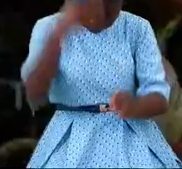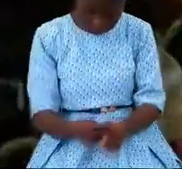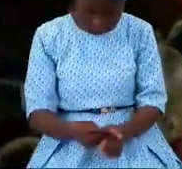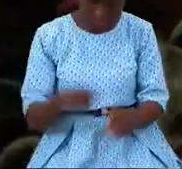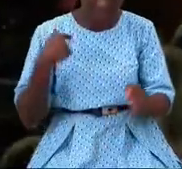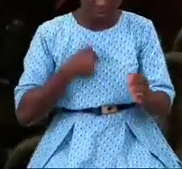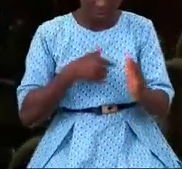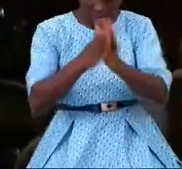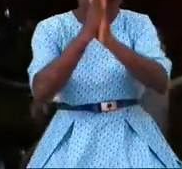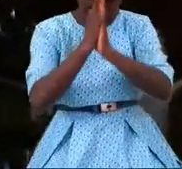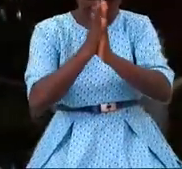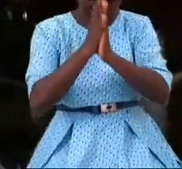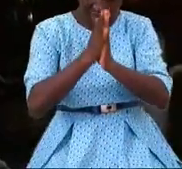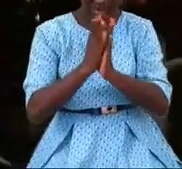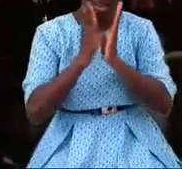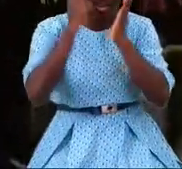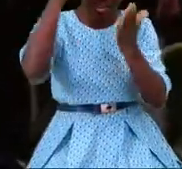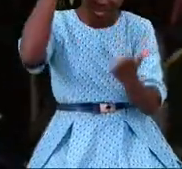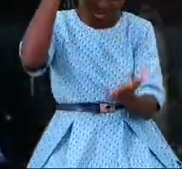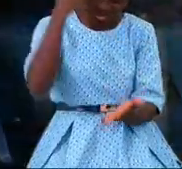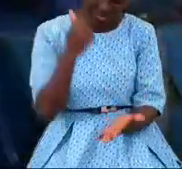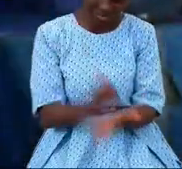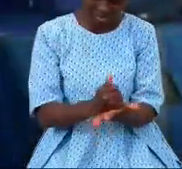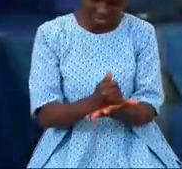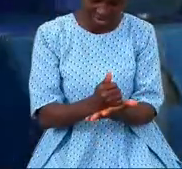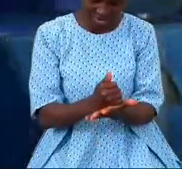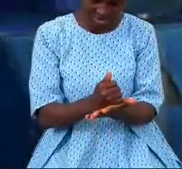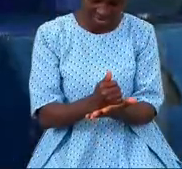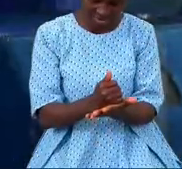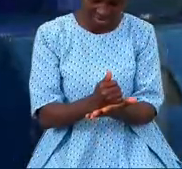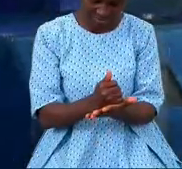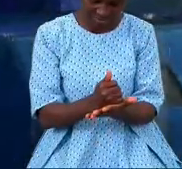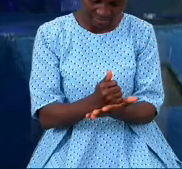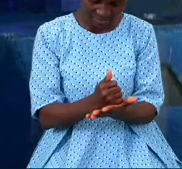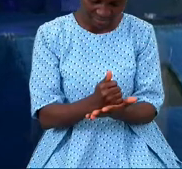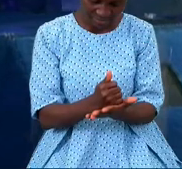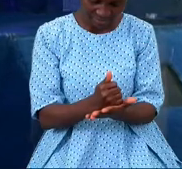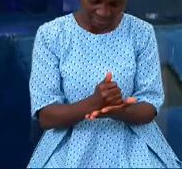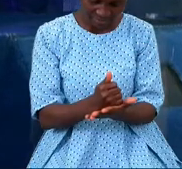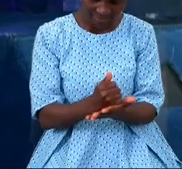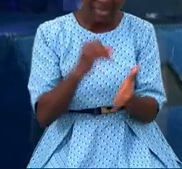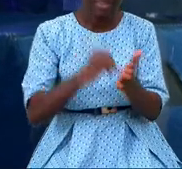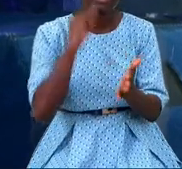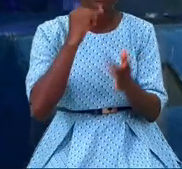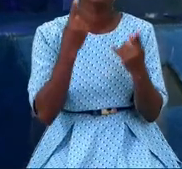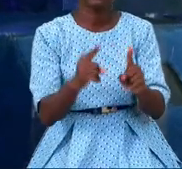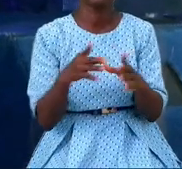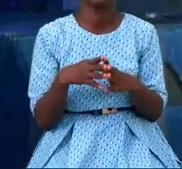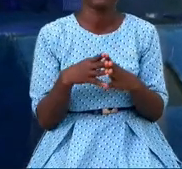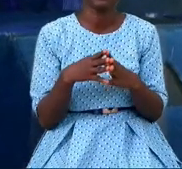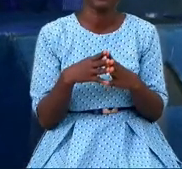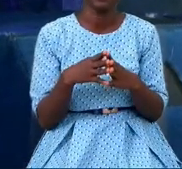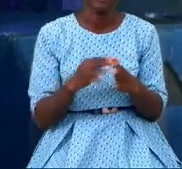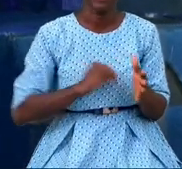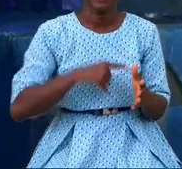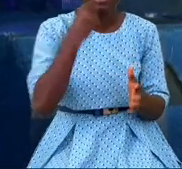It is done. I said it is done. You have your miracle right there, your healing right there, your